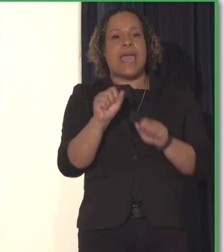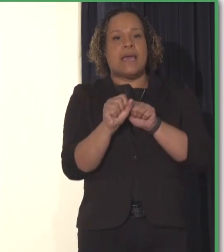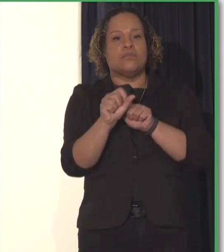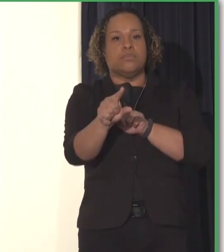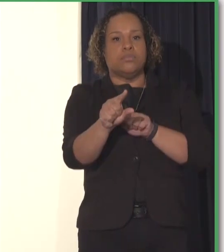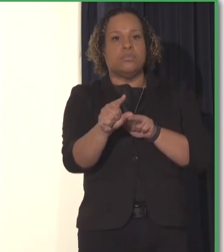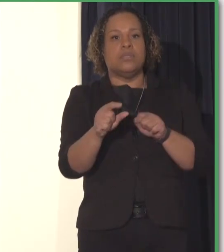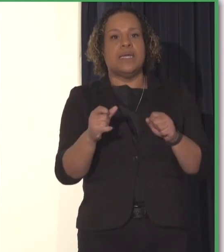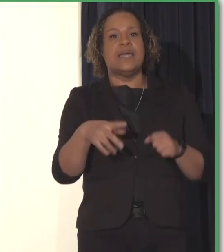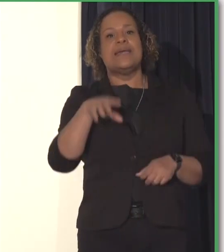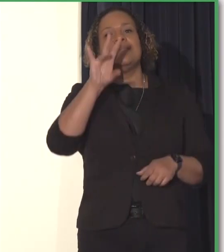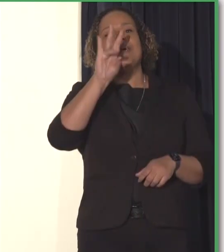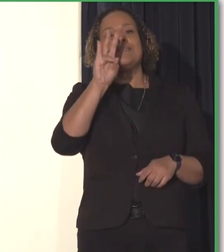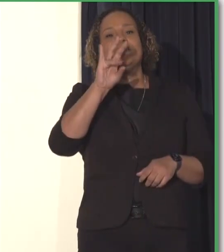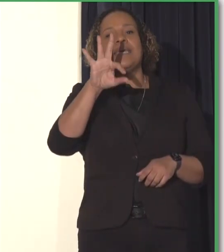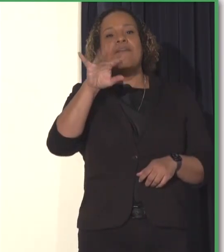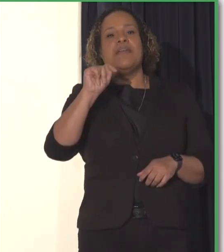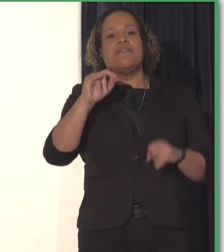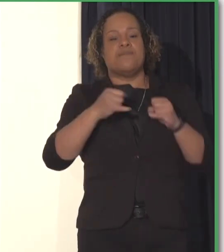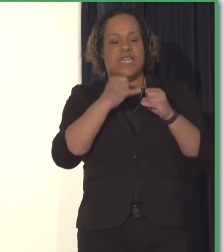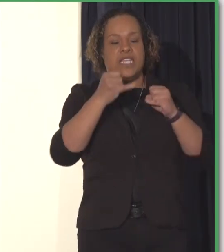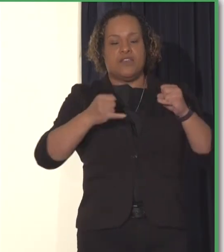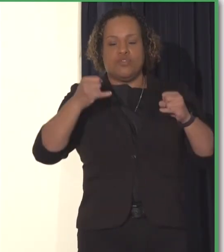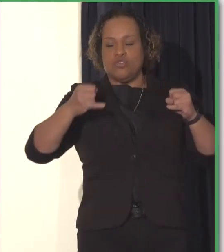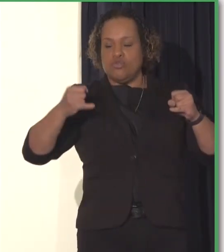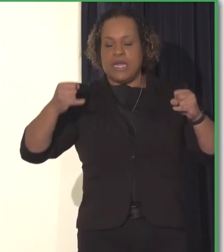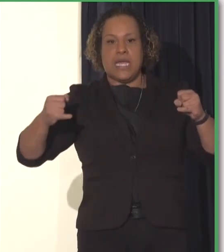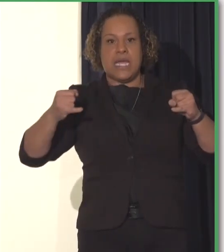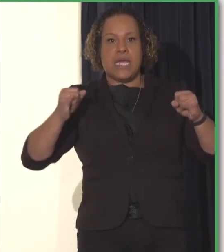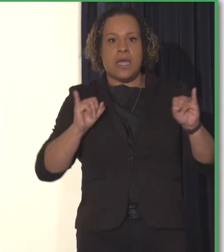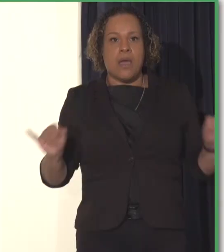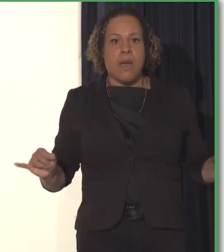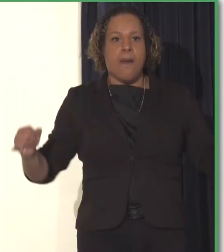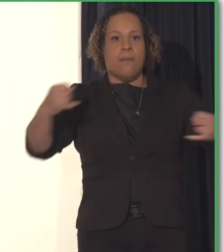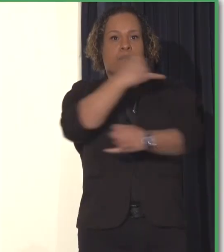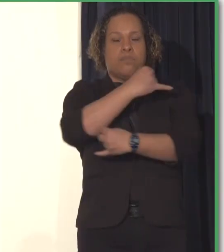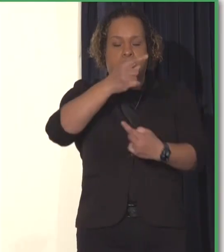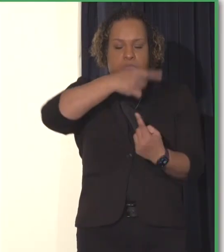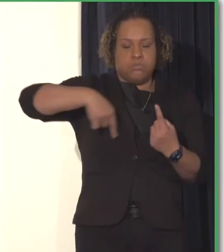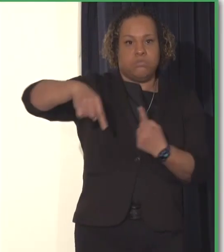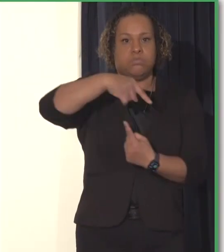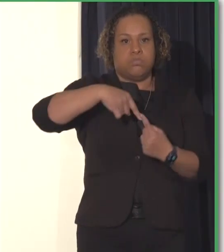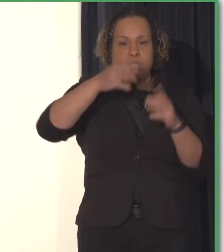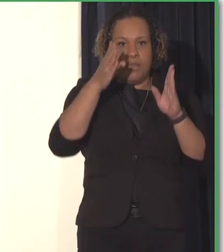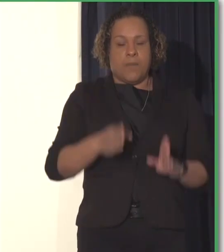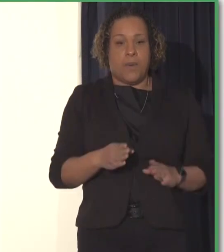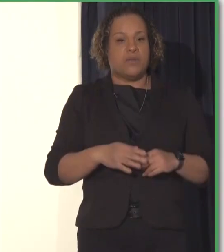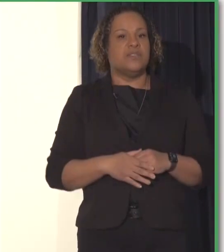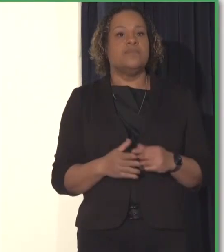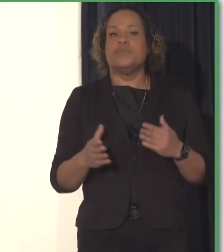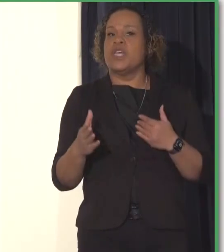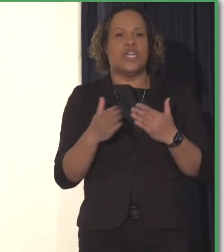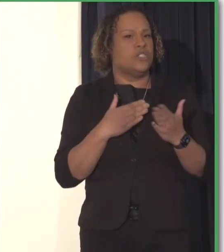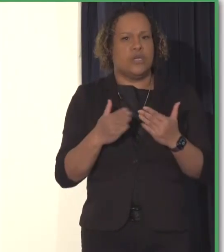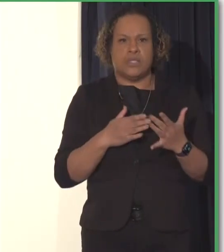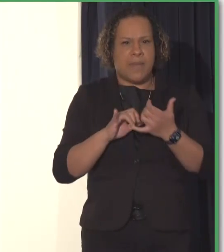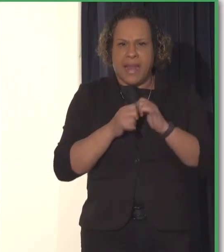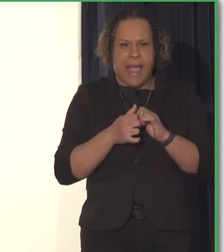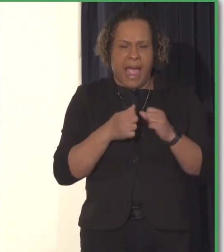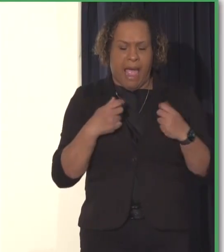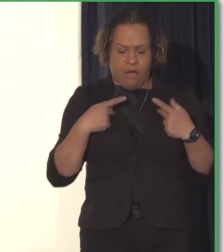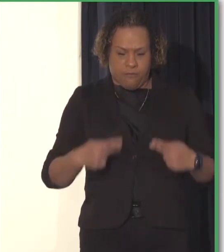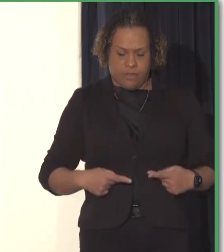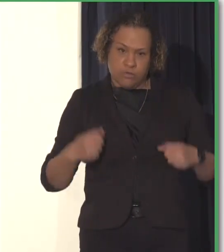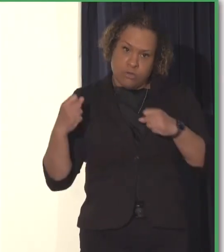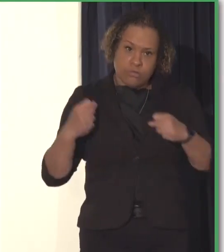7 feet long, and it wraps around the individual. Okay, so no matter how physically strong an individual is, they